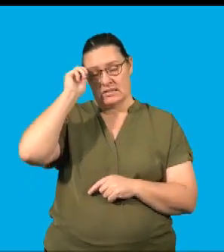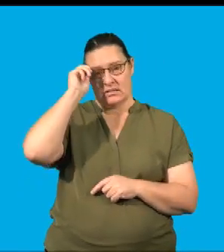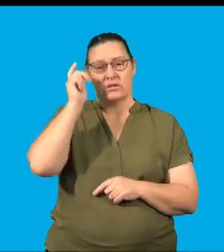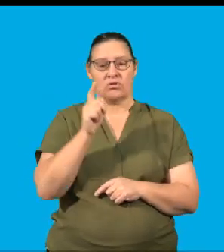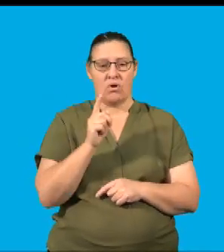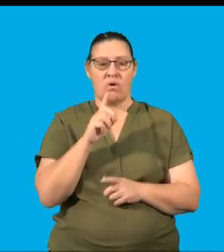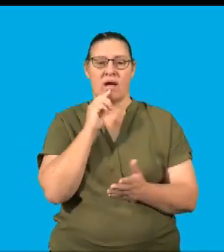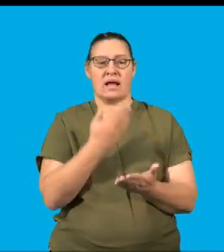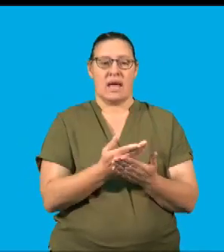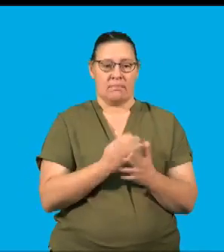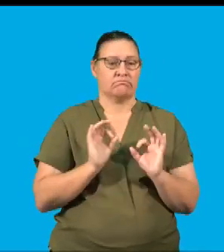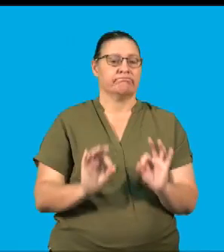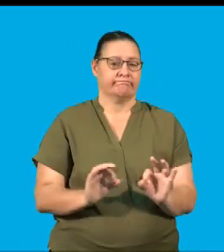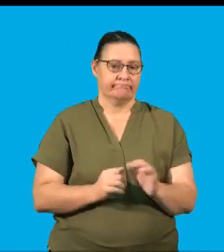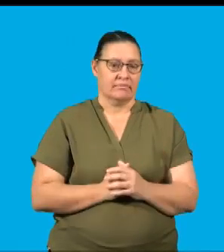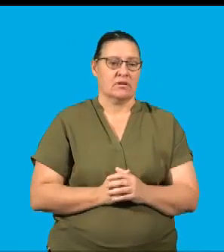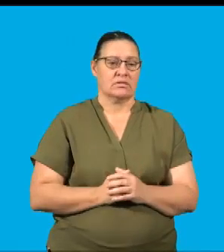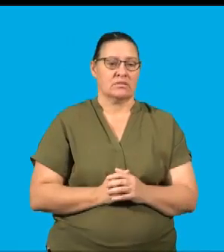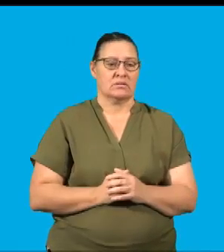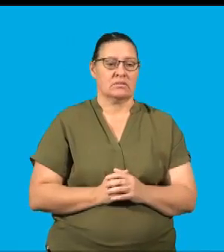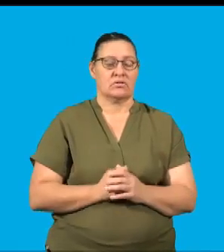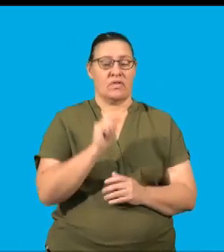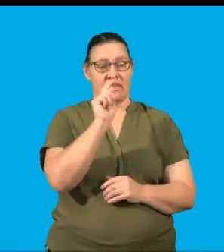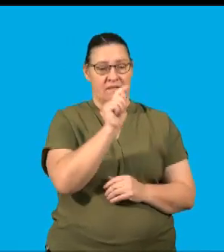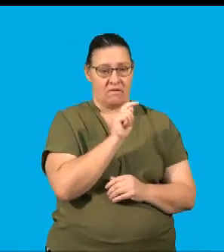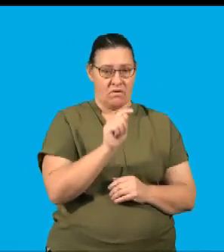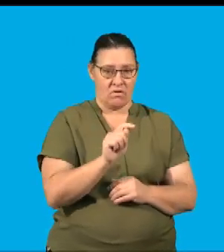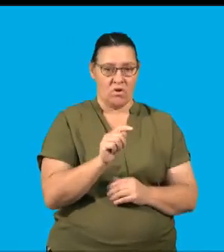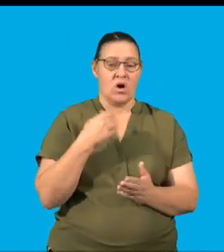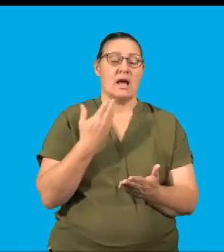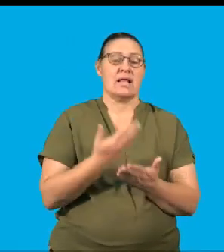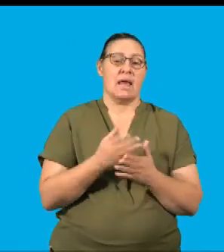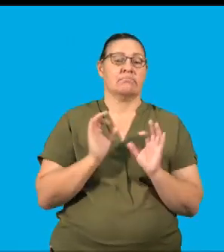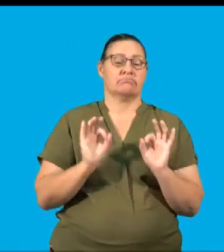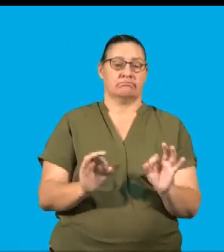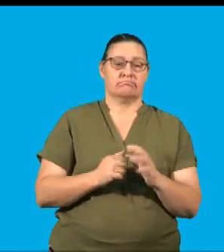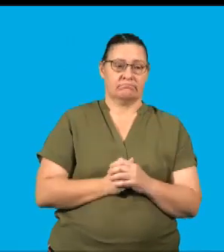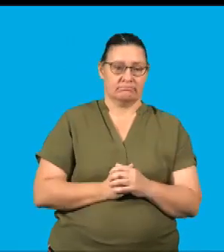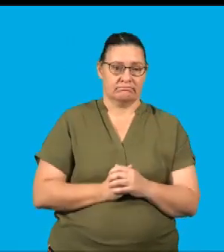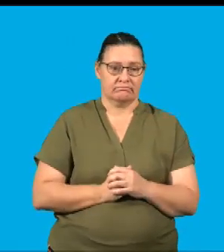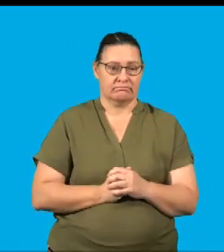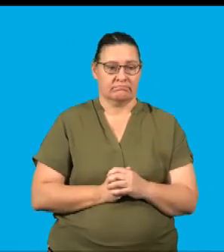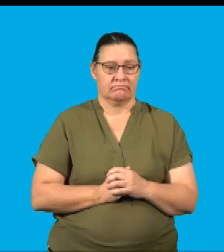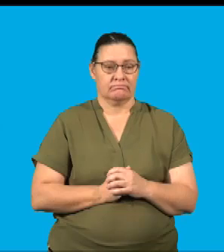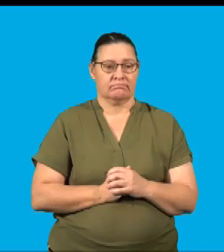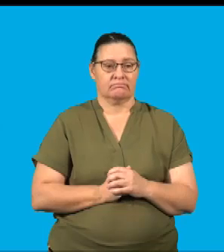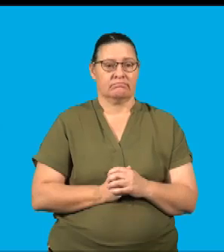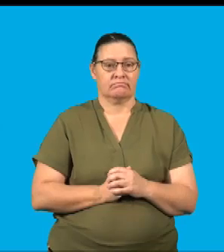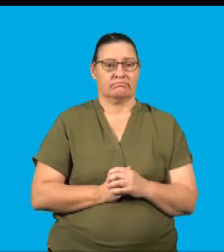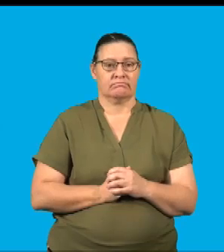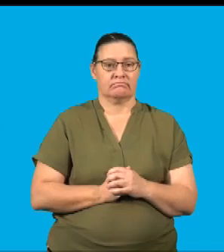claim is valid. So we'll therefore say, therefore, her claim is valid.